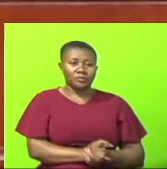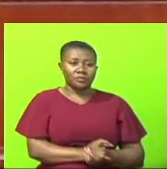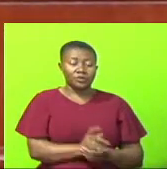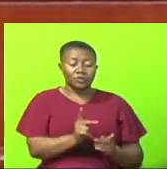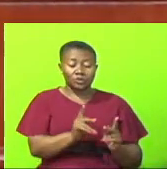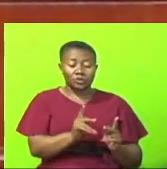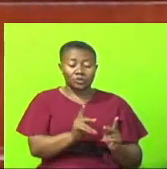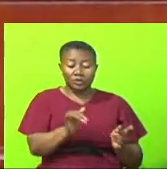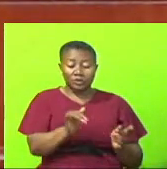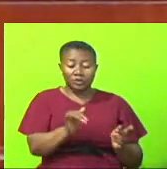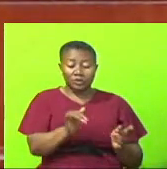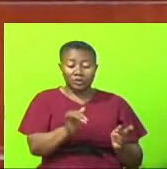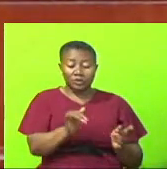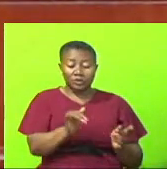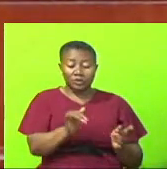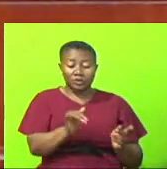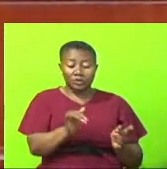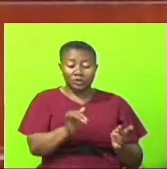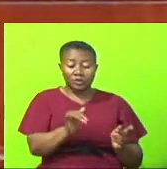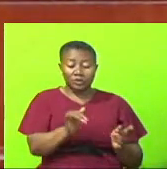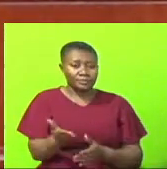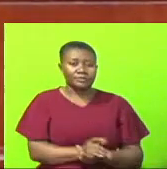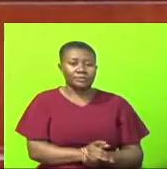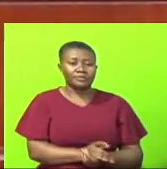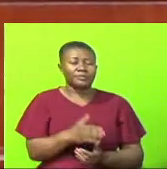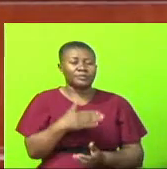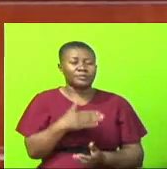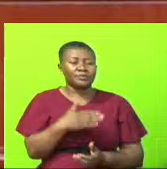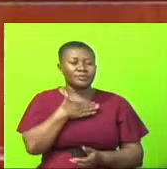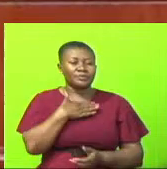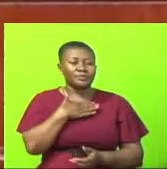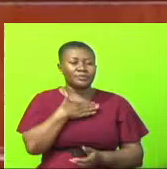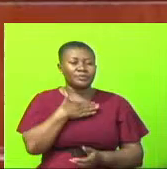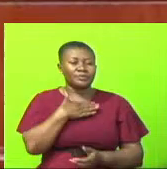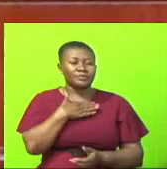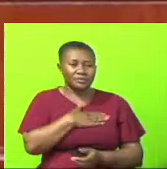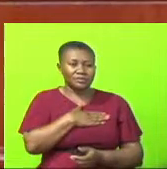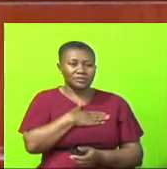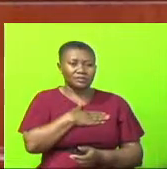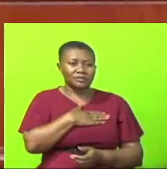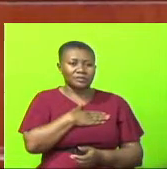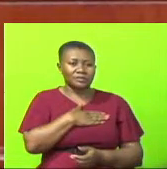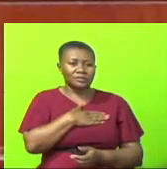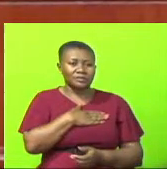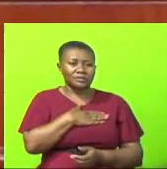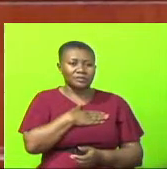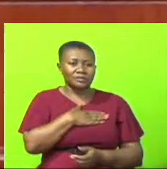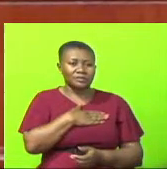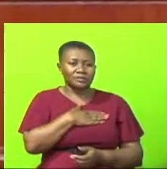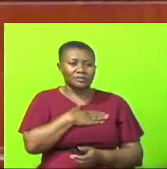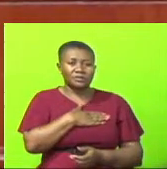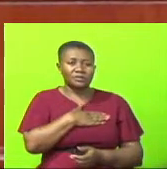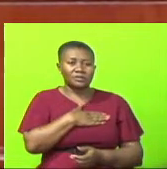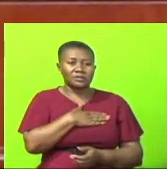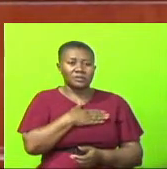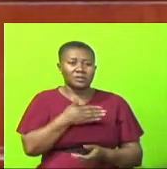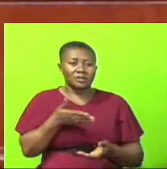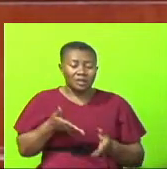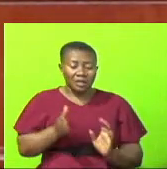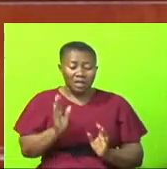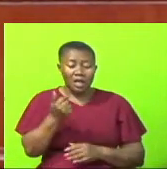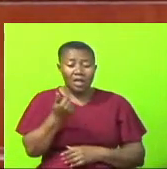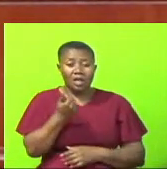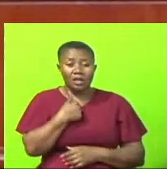me. So please kindly give me these 2 days, and I'll come here with